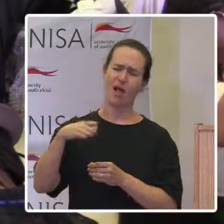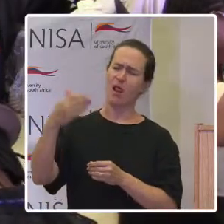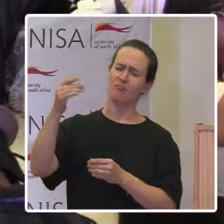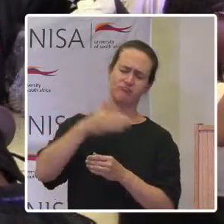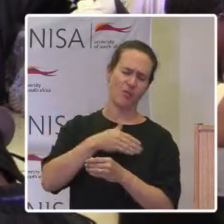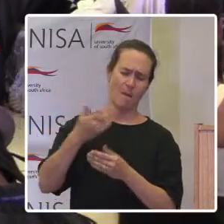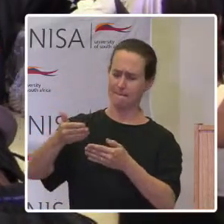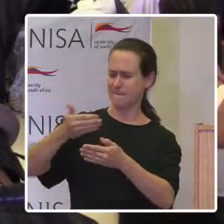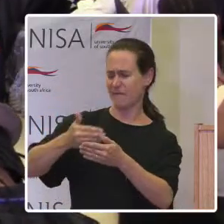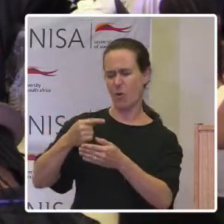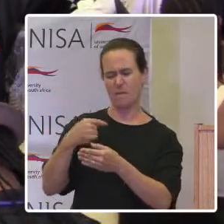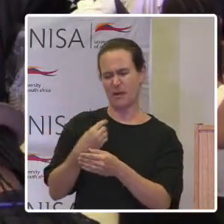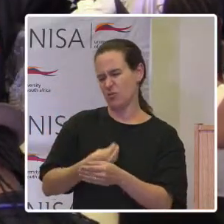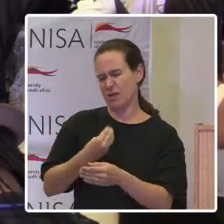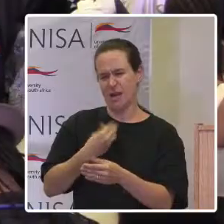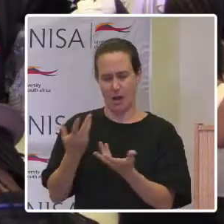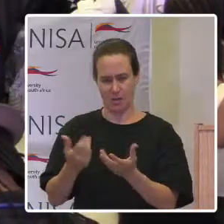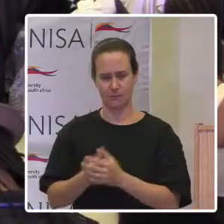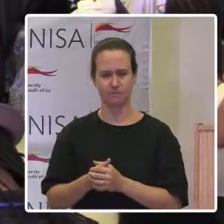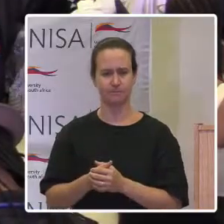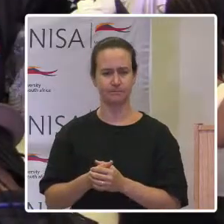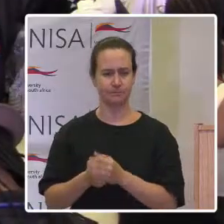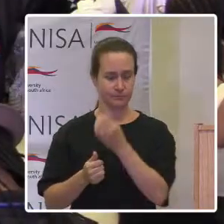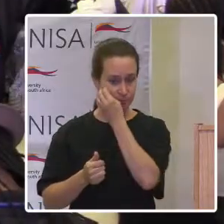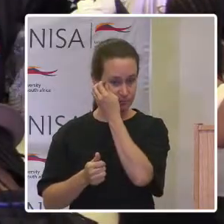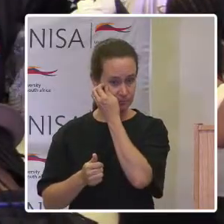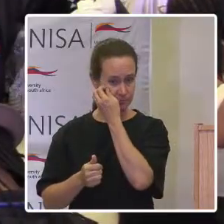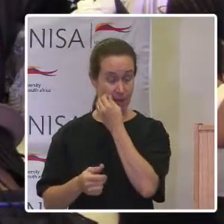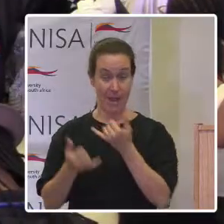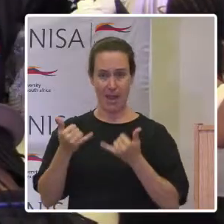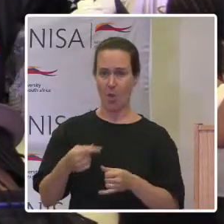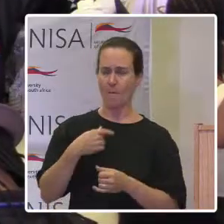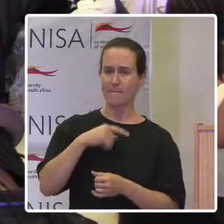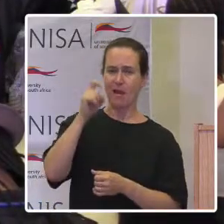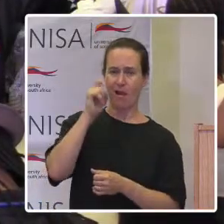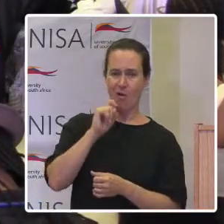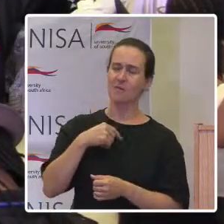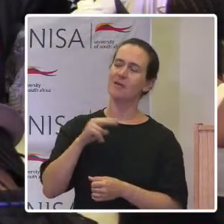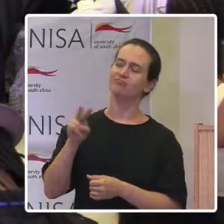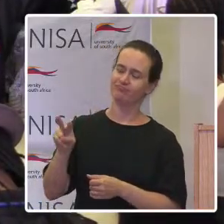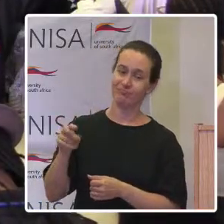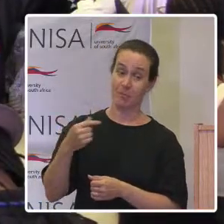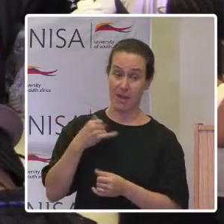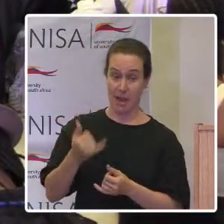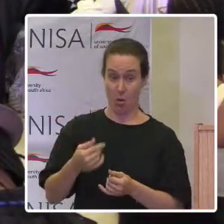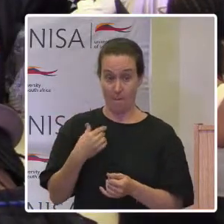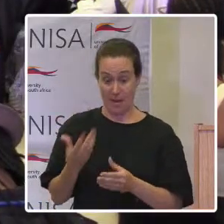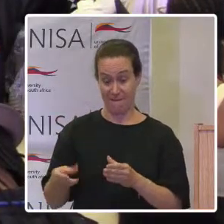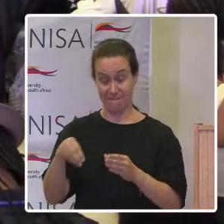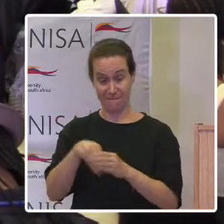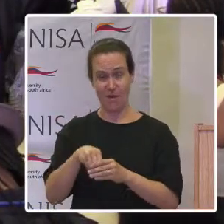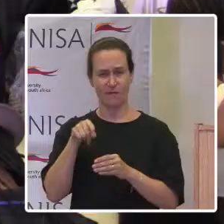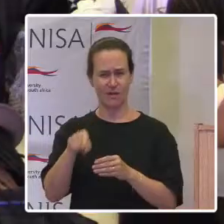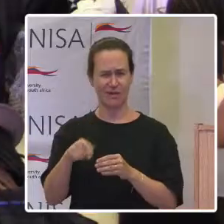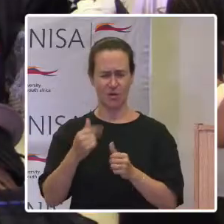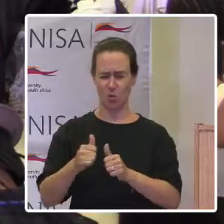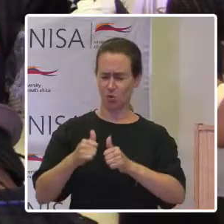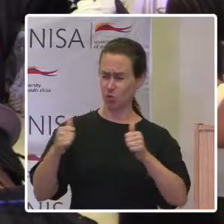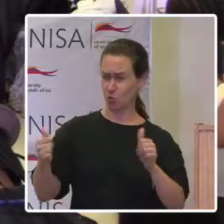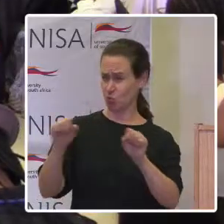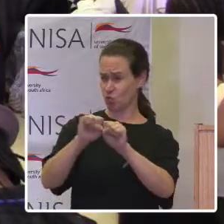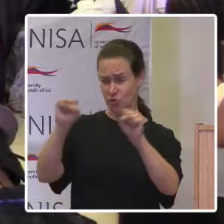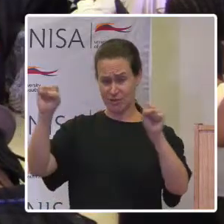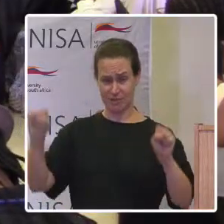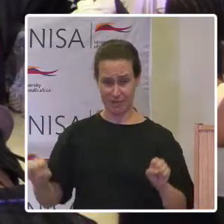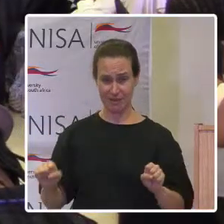into business. I was way too young to understand what was happening. And now that I'm older and I'm part of this huge system, I understand